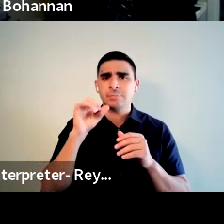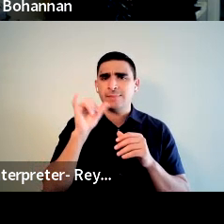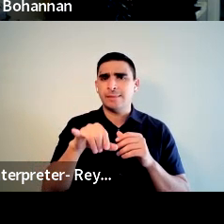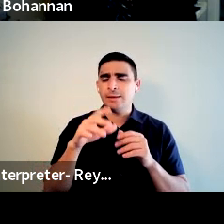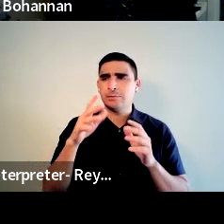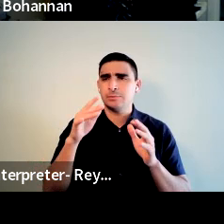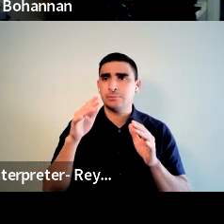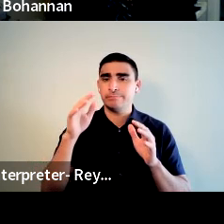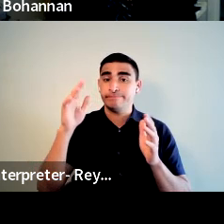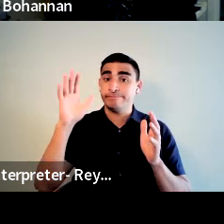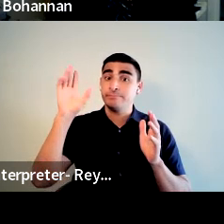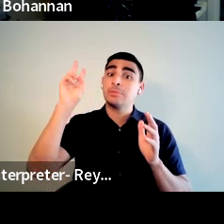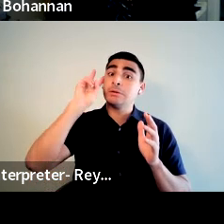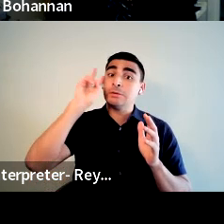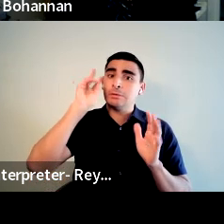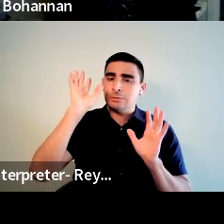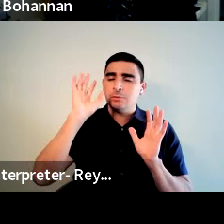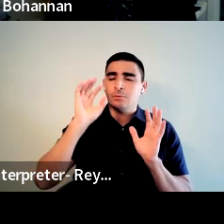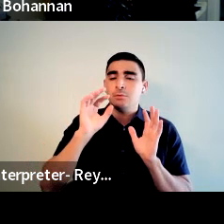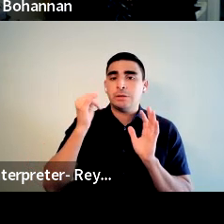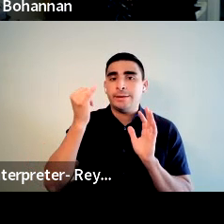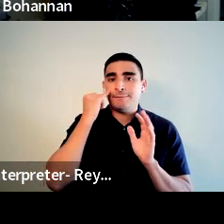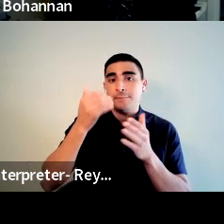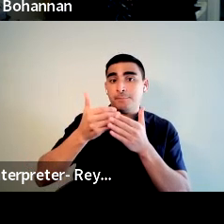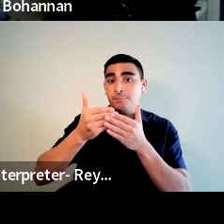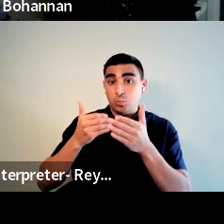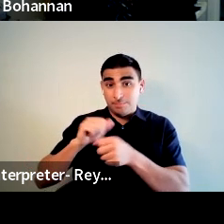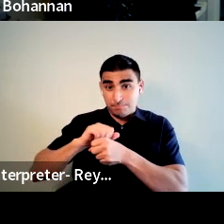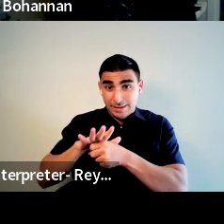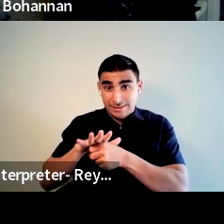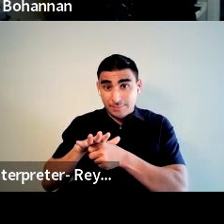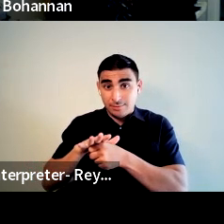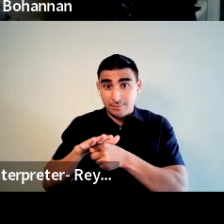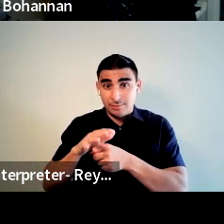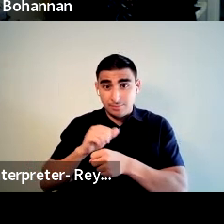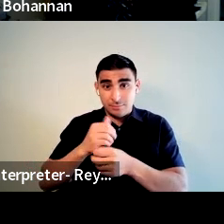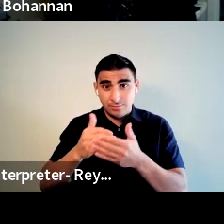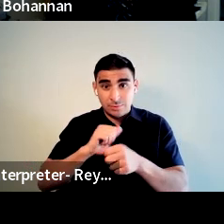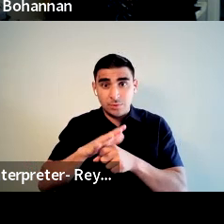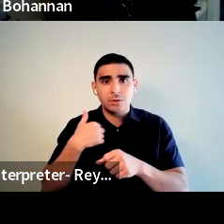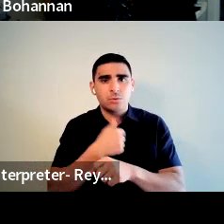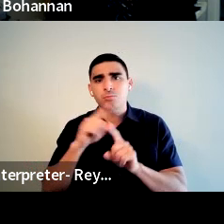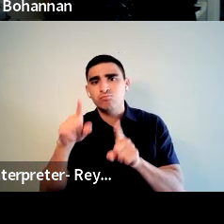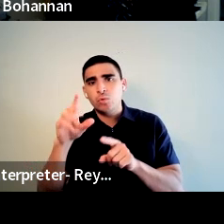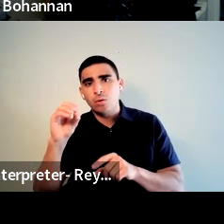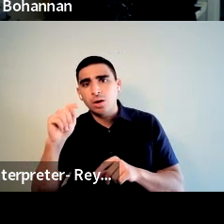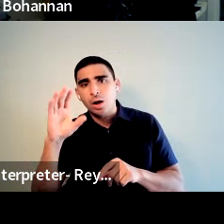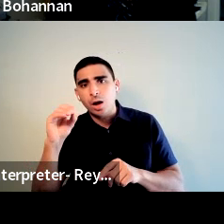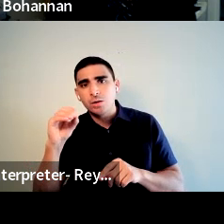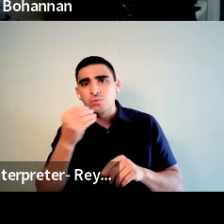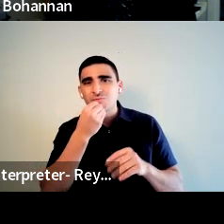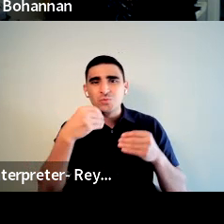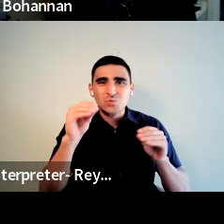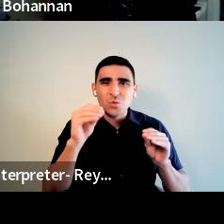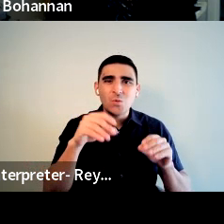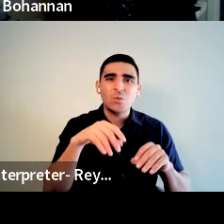idea. If we think pre-pandemically, we were probably all going to like Costco, Sam's Club, the grocery store, King Soopers